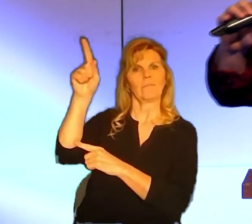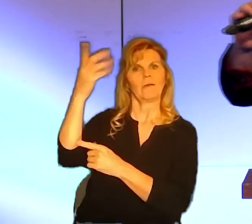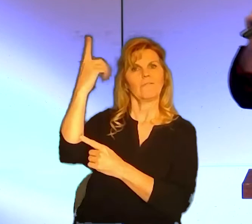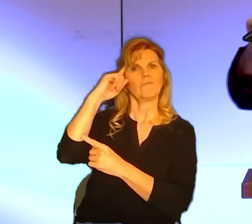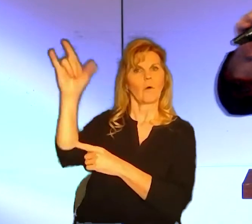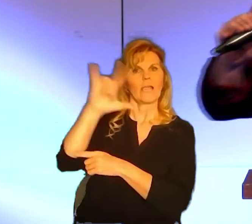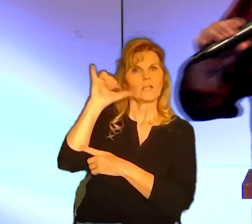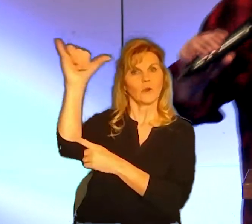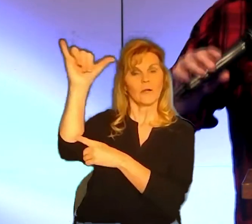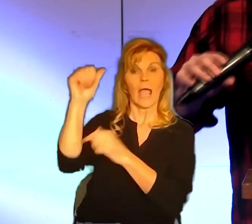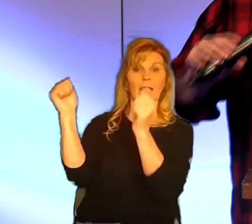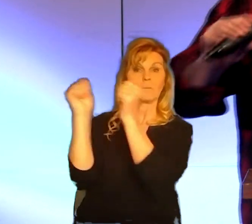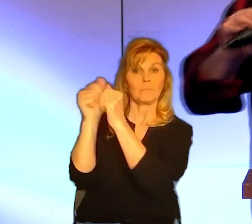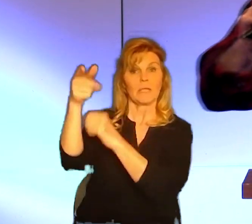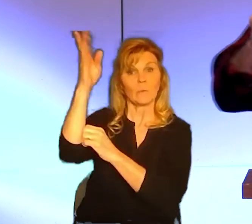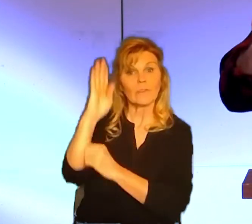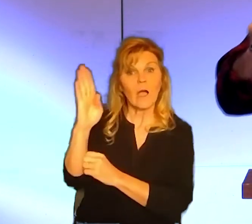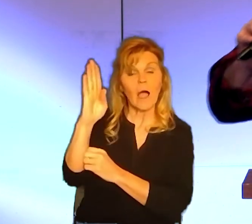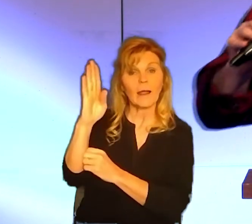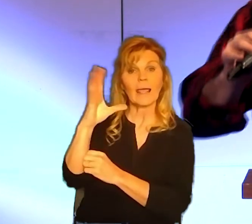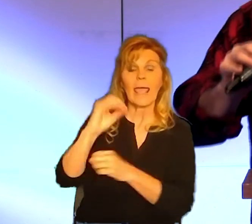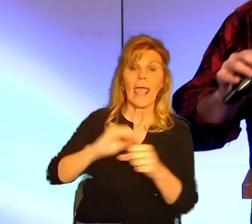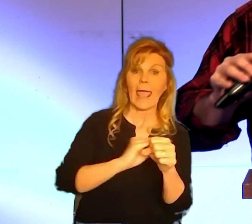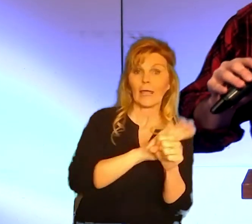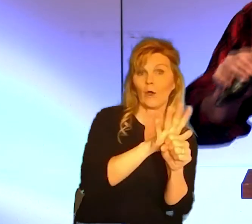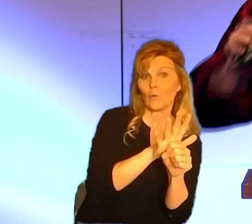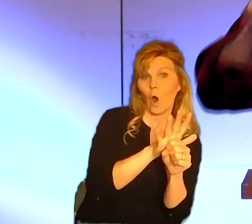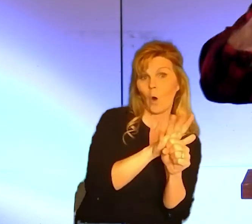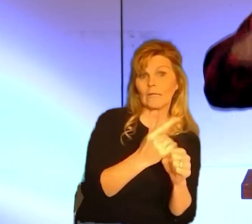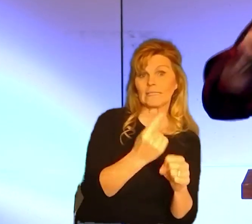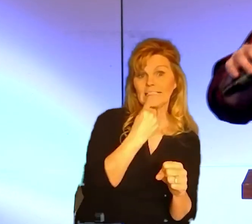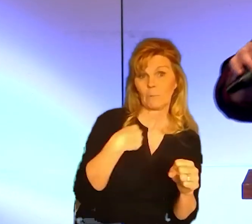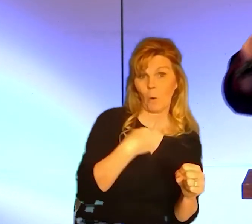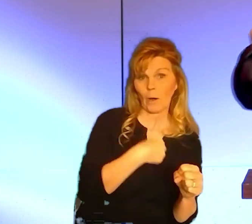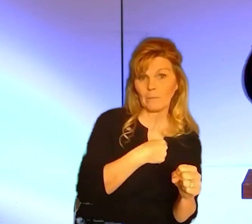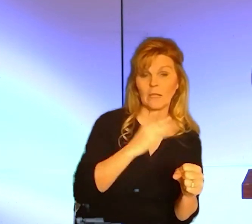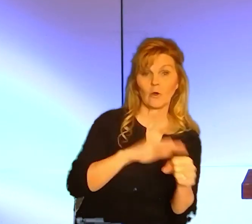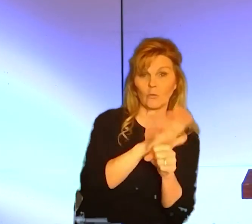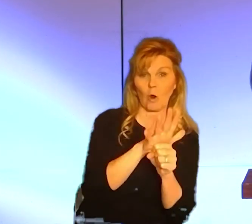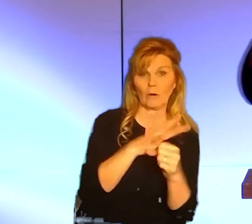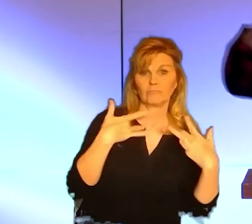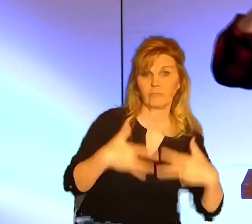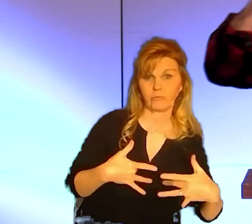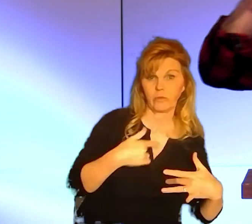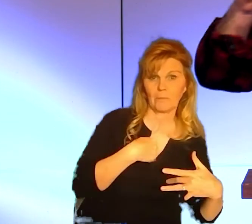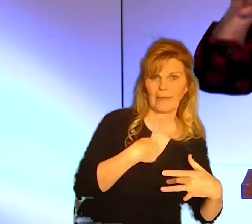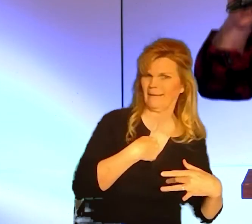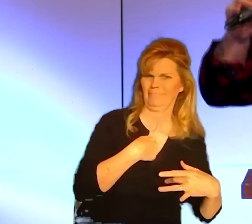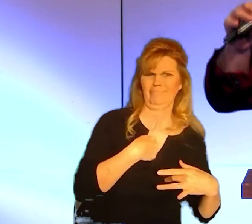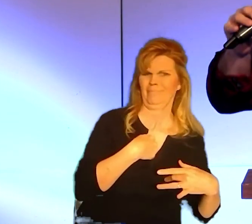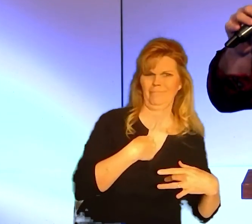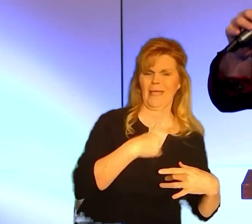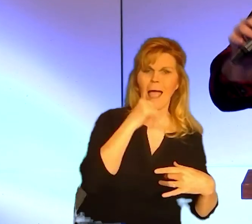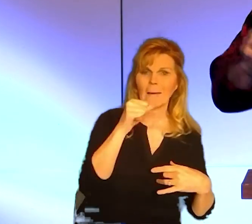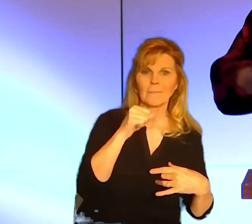that I could be with God, and Corona's got me down? No way! I'm not going to shrink back.